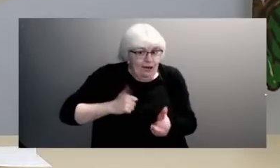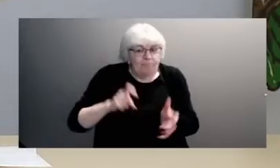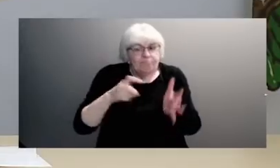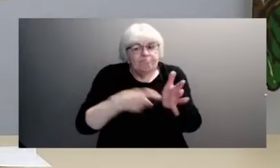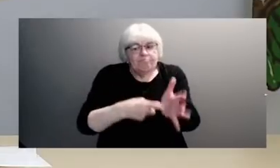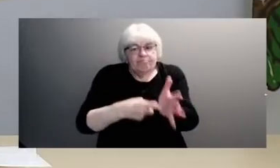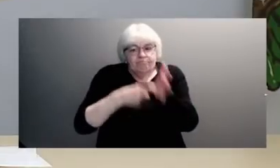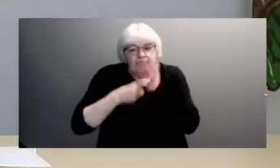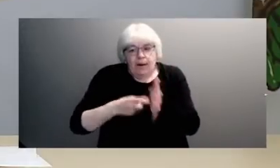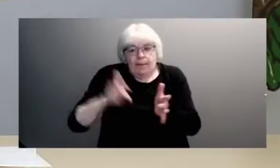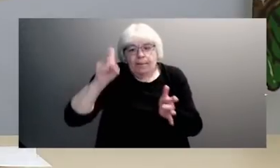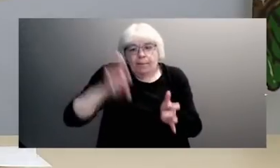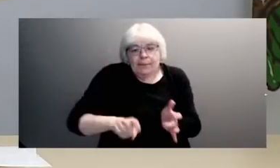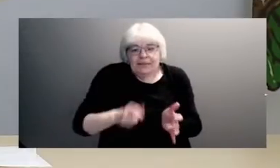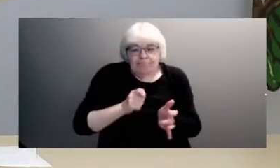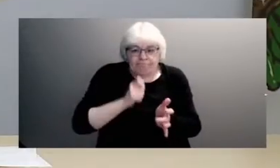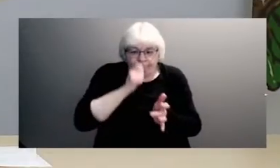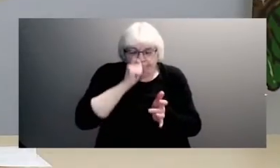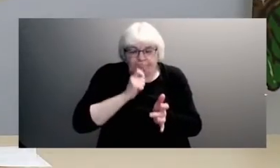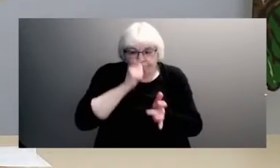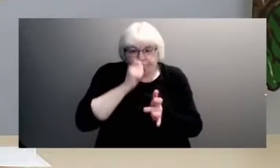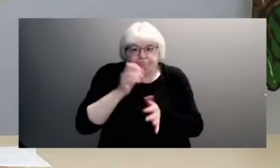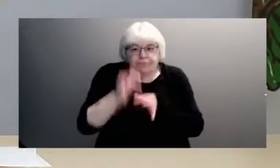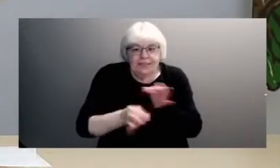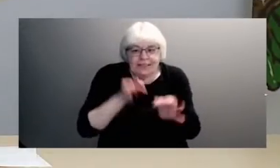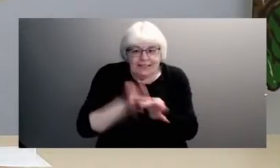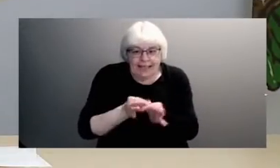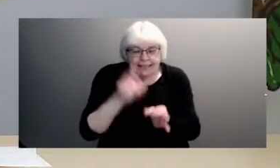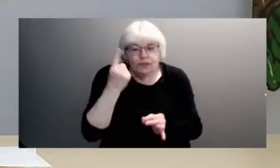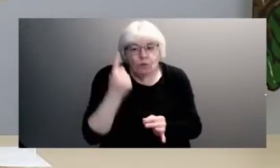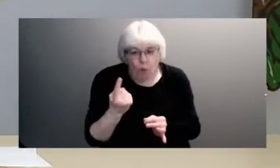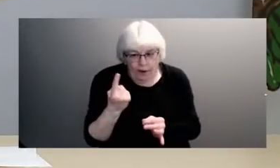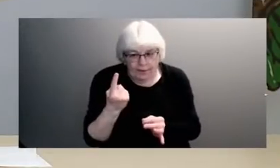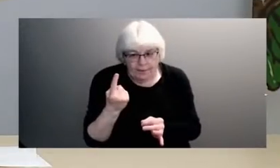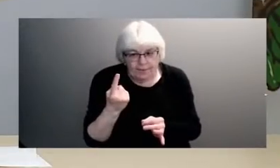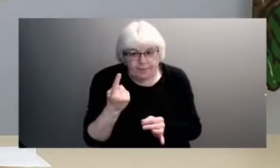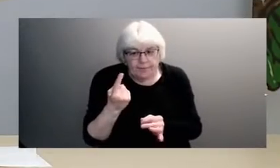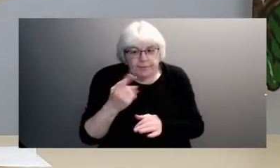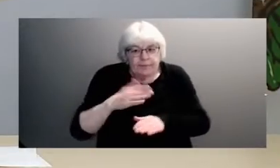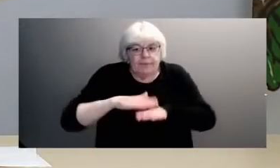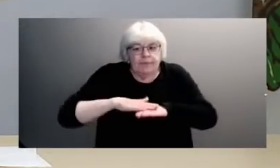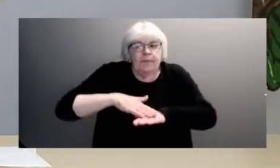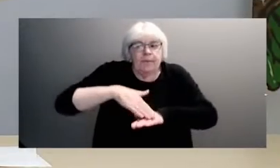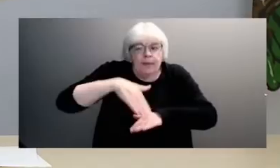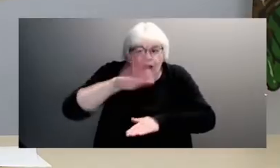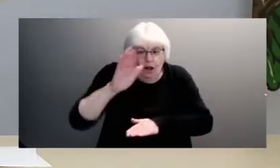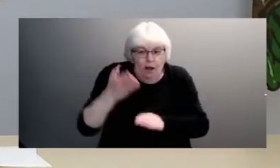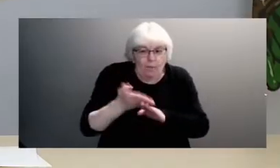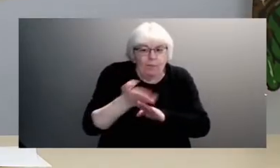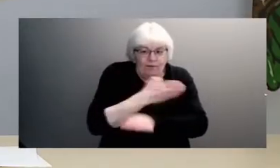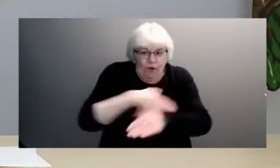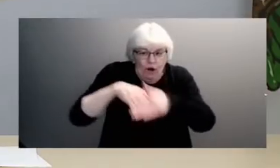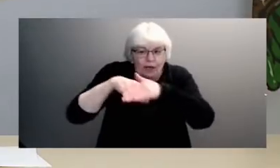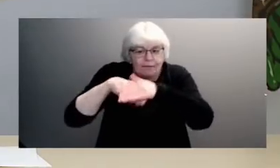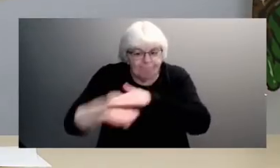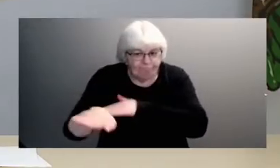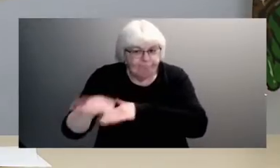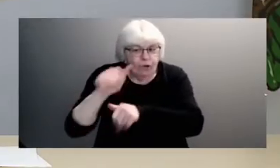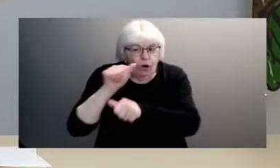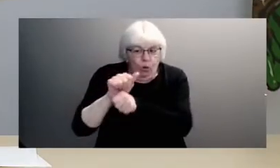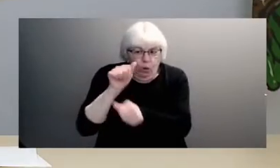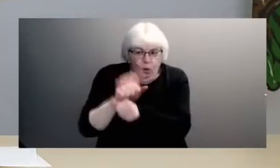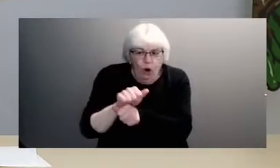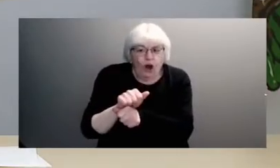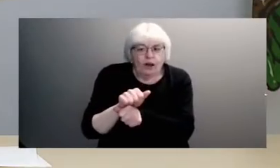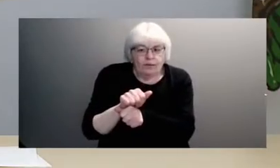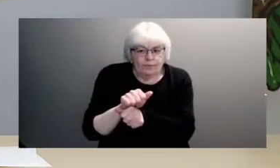required to strictly adhere to the medical mask policy and follow an enhanced testing schedule. Ideally, and if possible, staff